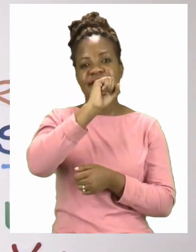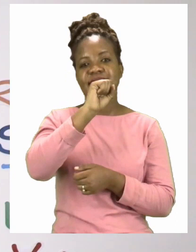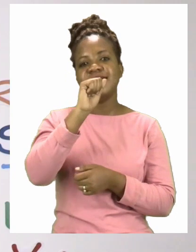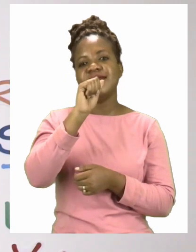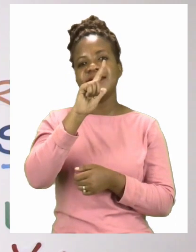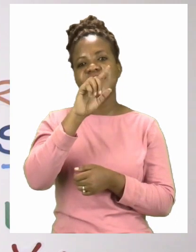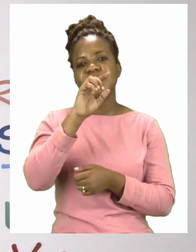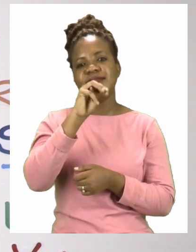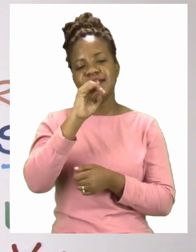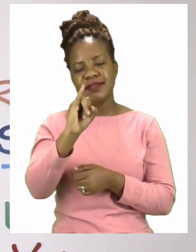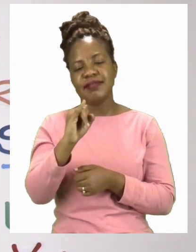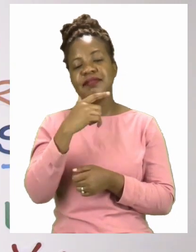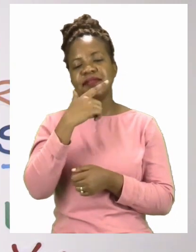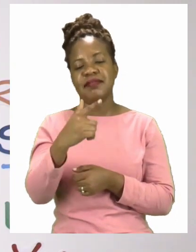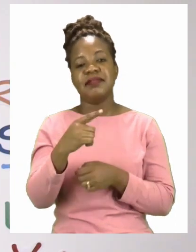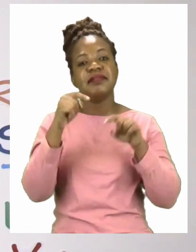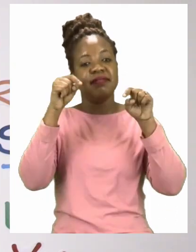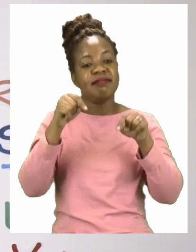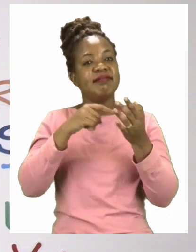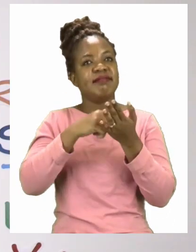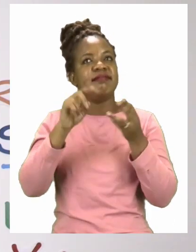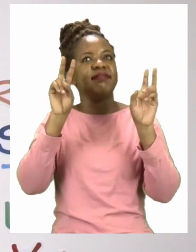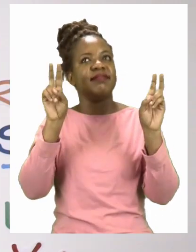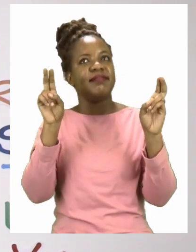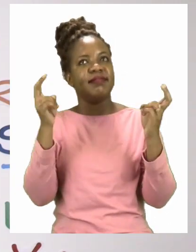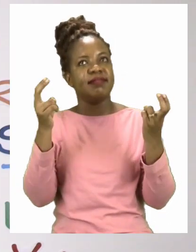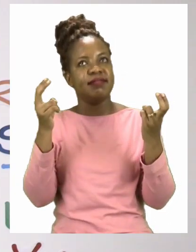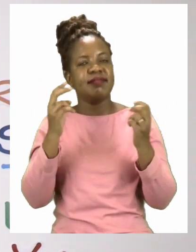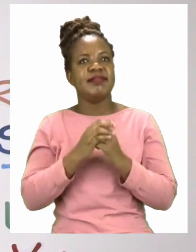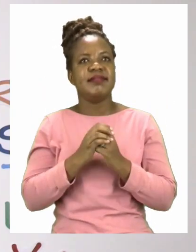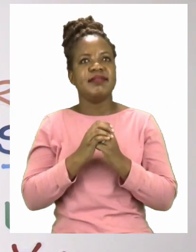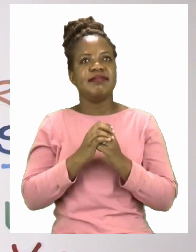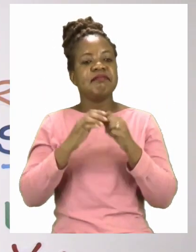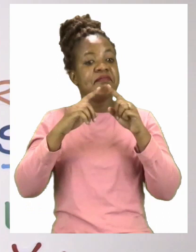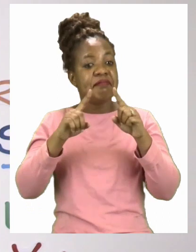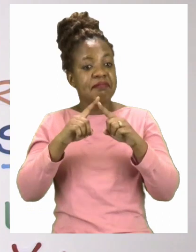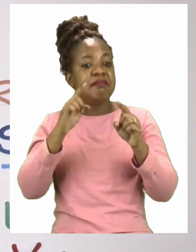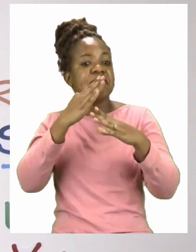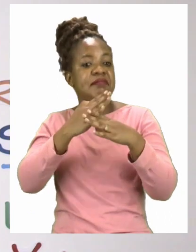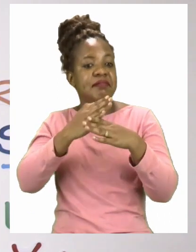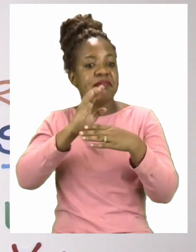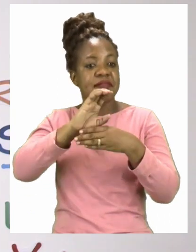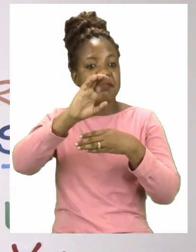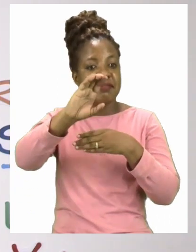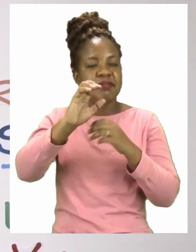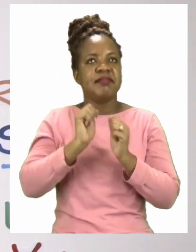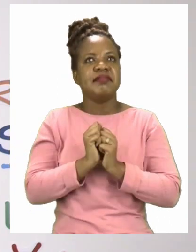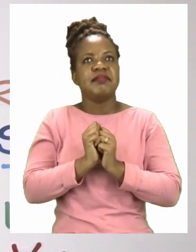joining me today. Our theme this week is occupations